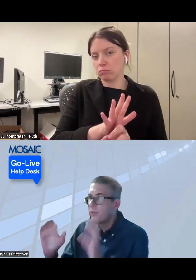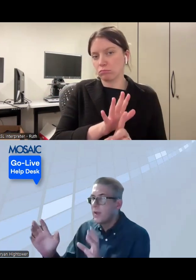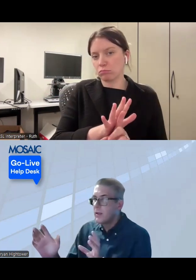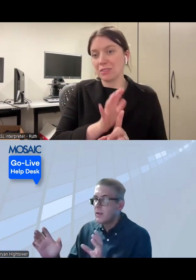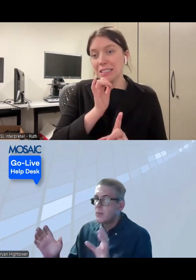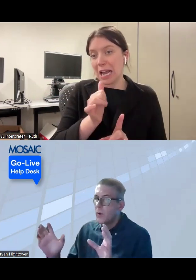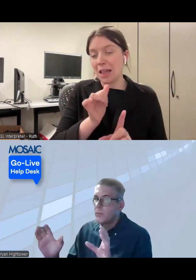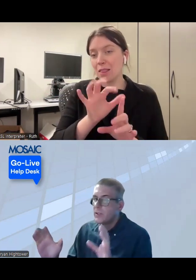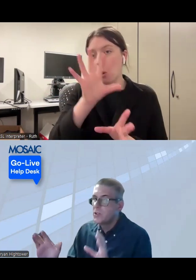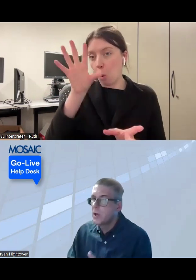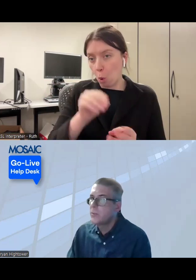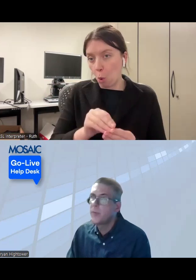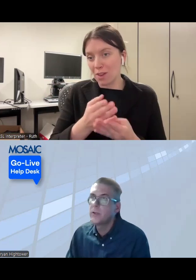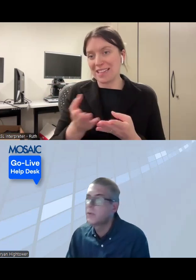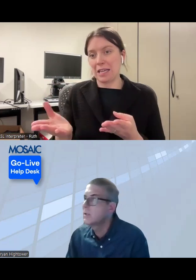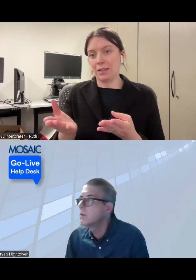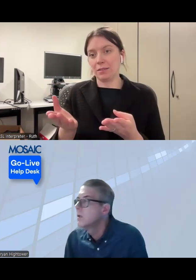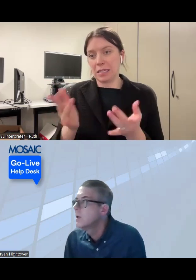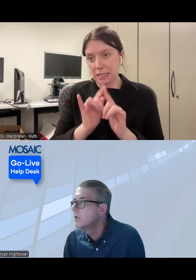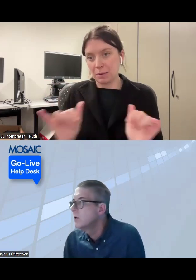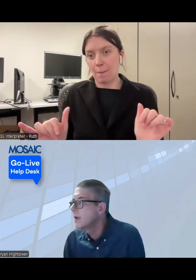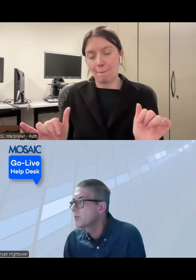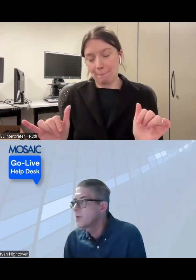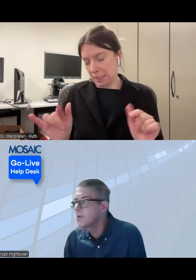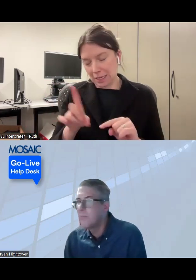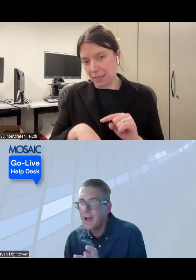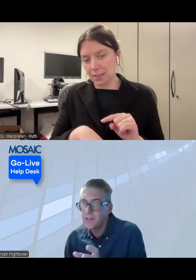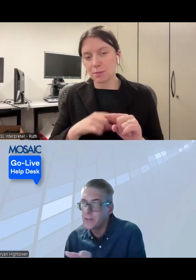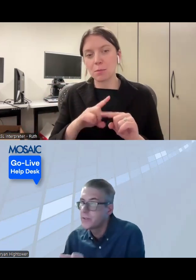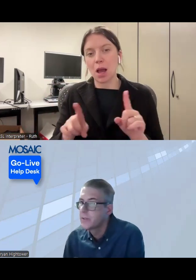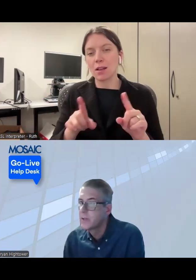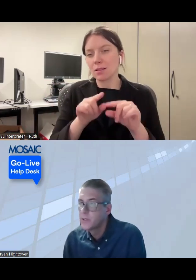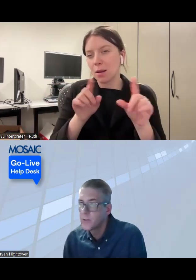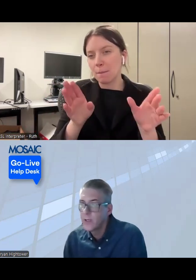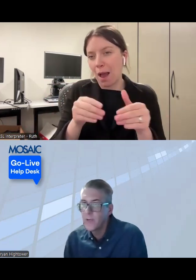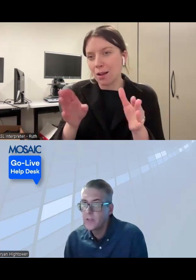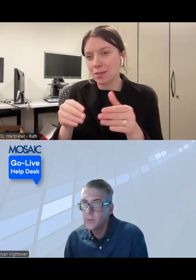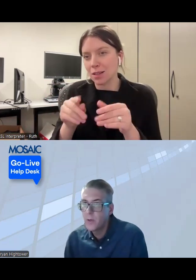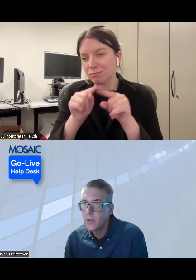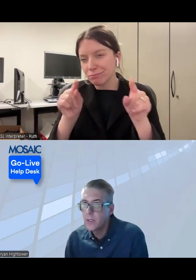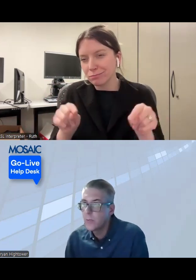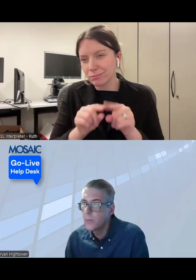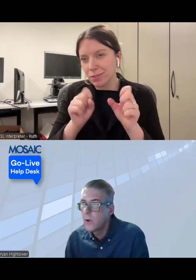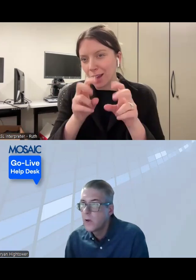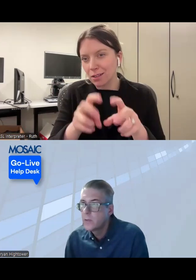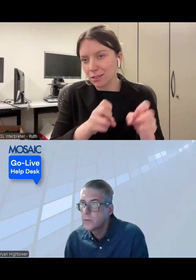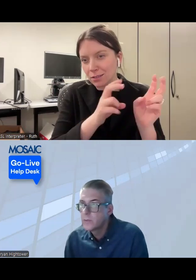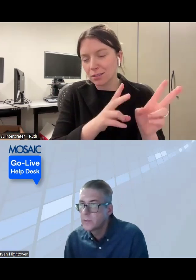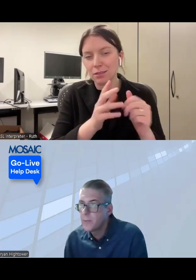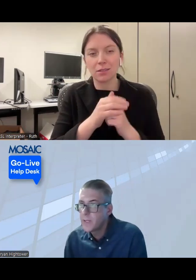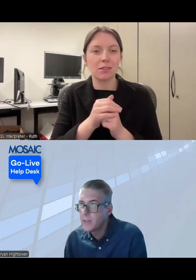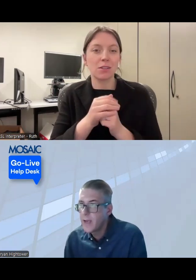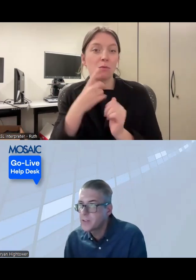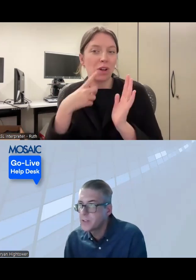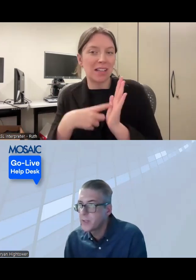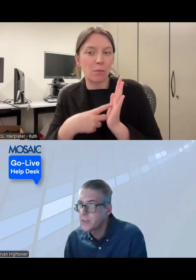whole thing in one big chunk, but you can export these boxes. So like if I just want to look at